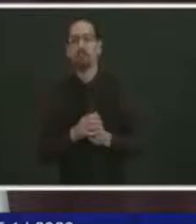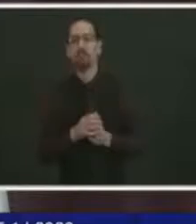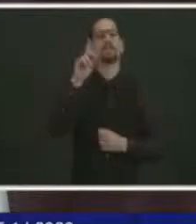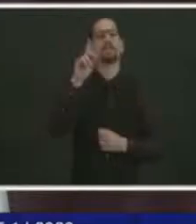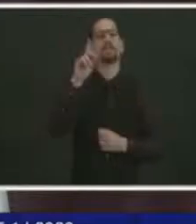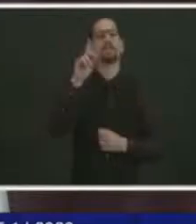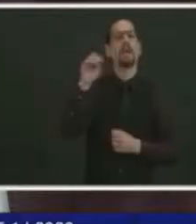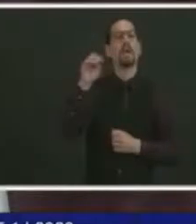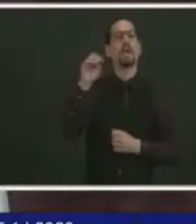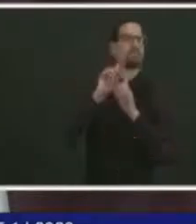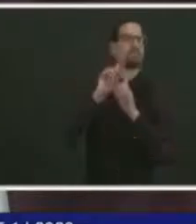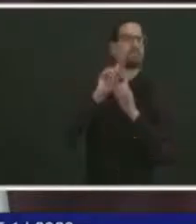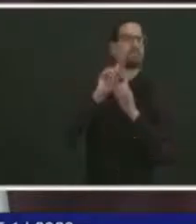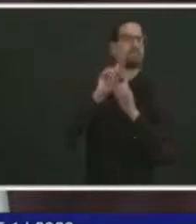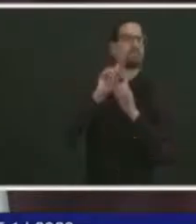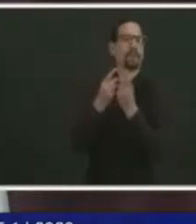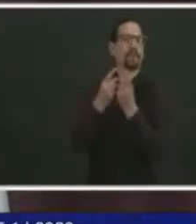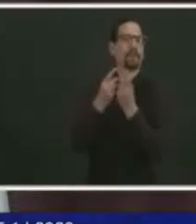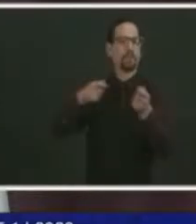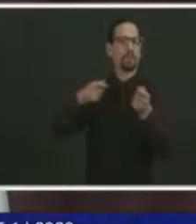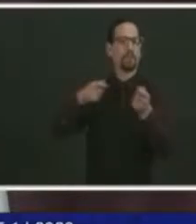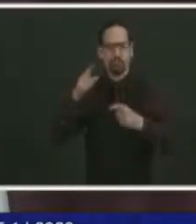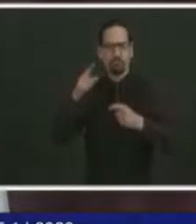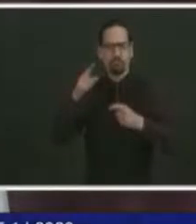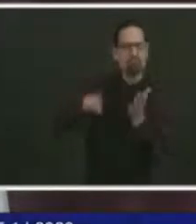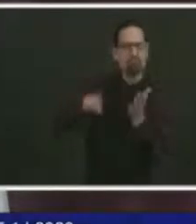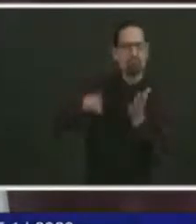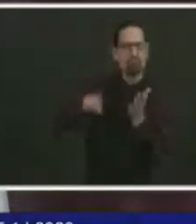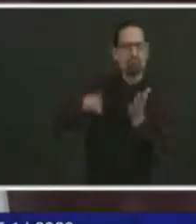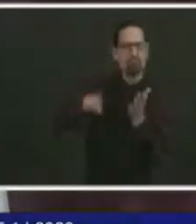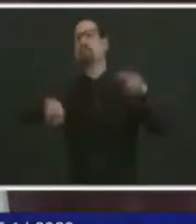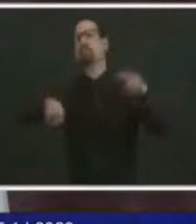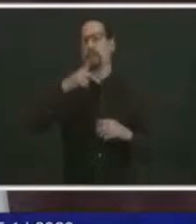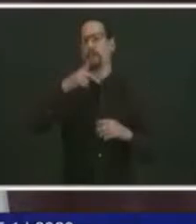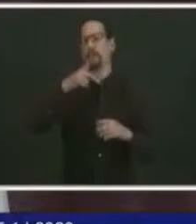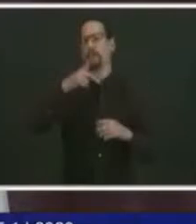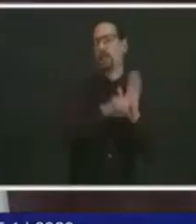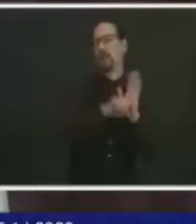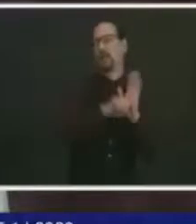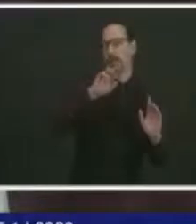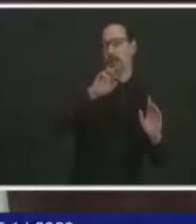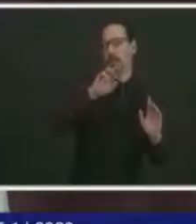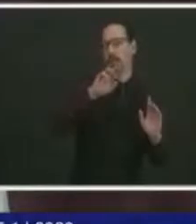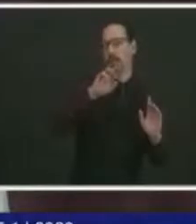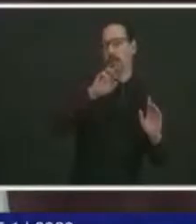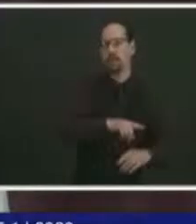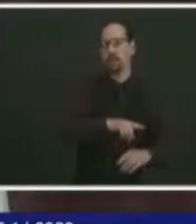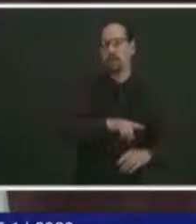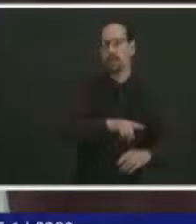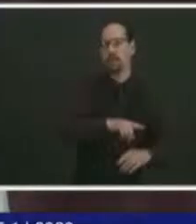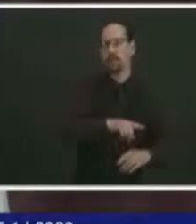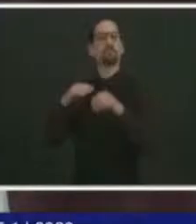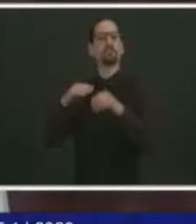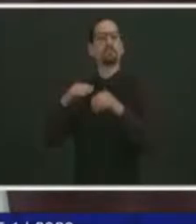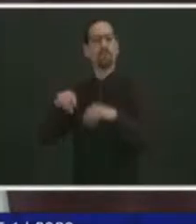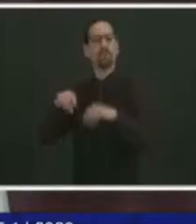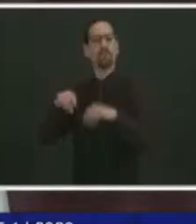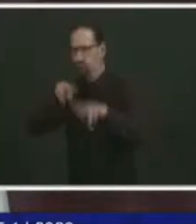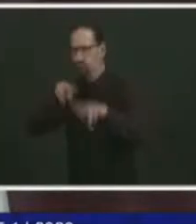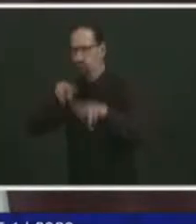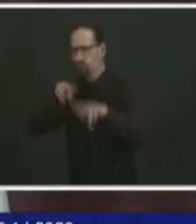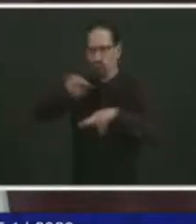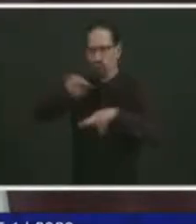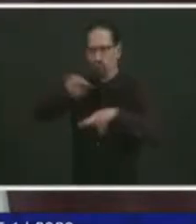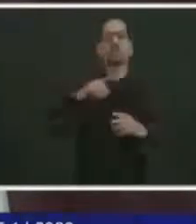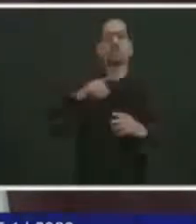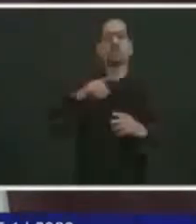couple of parks were closed to visitors for periods of time. I think Cold State Park had to be closed, a couple other parks because